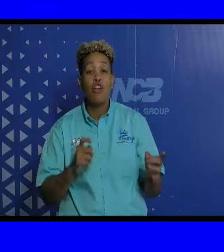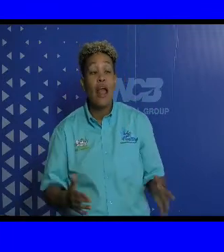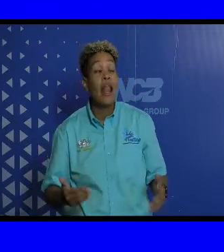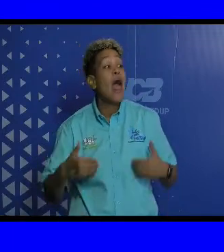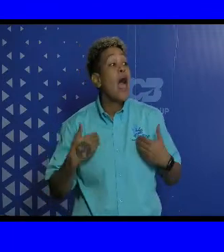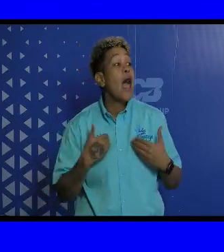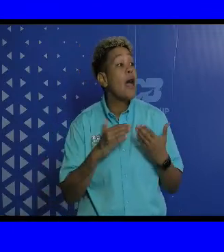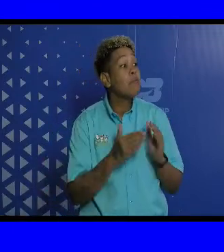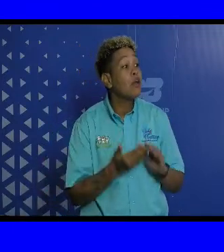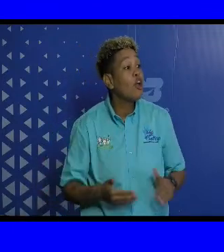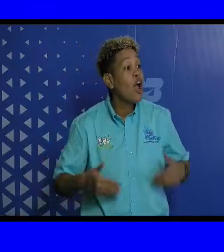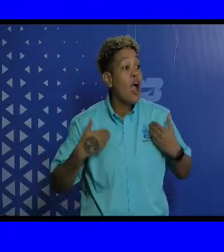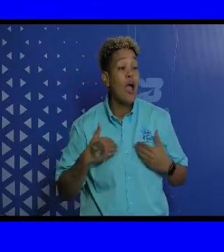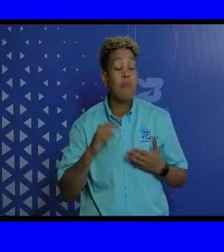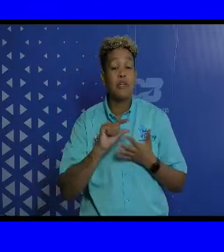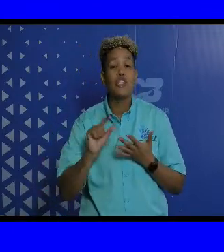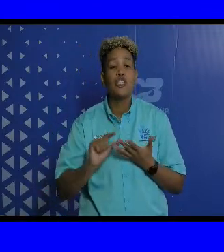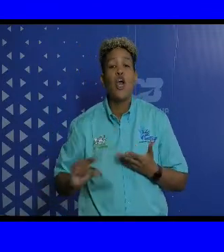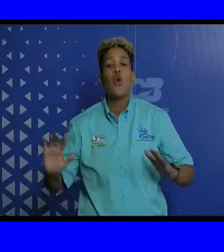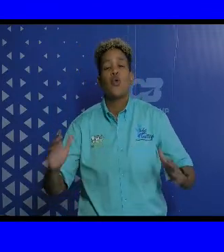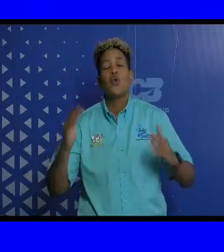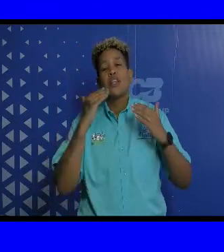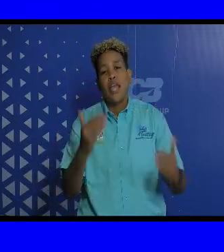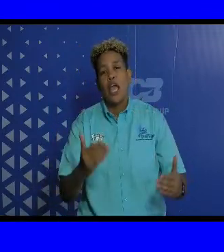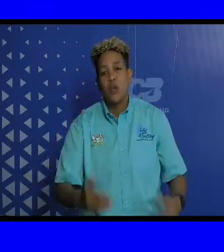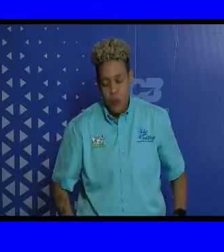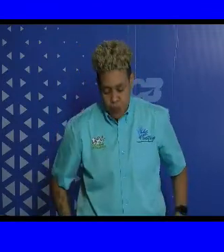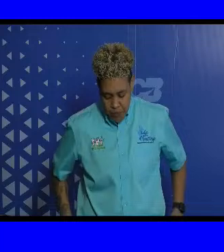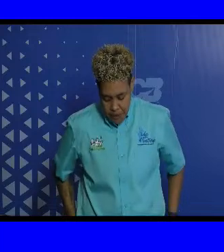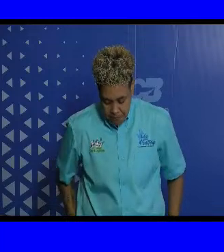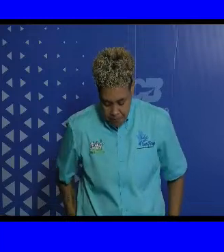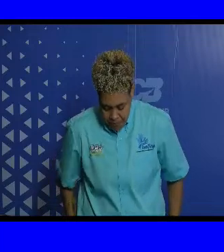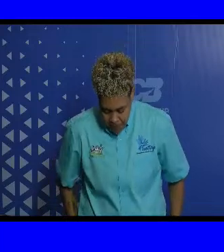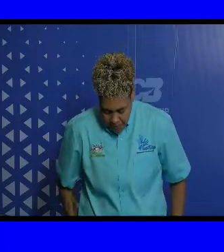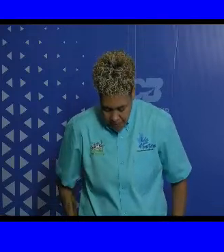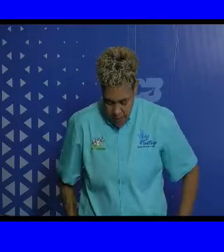happy community, happy shareholders. Thank you.